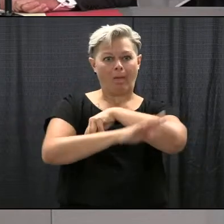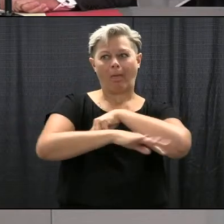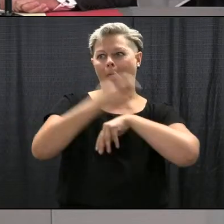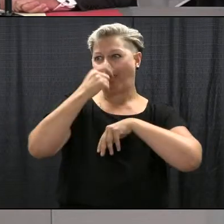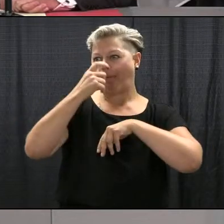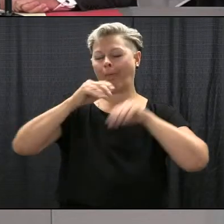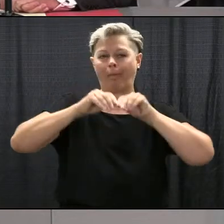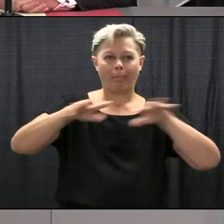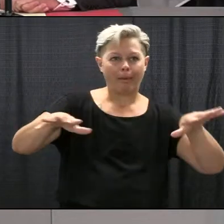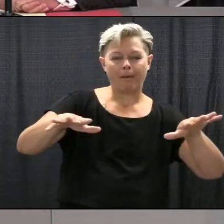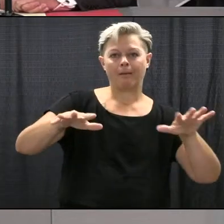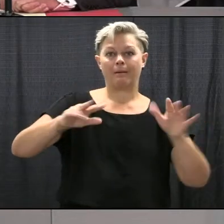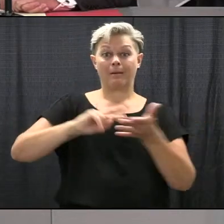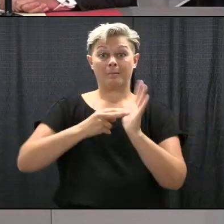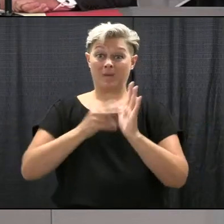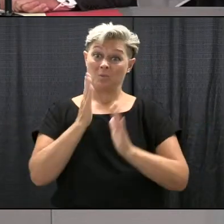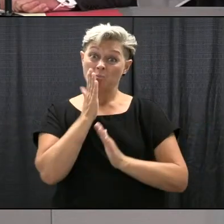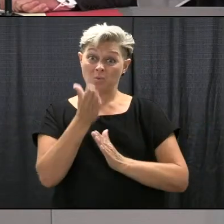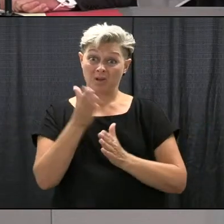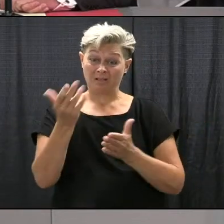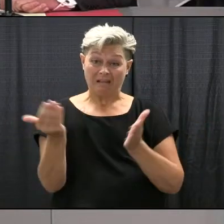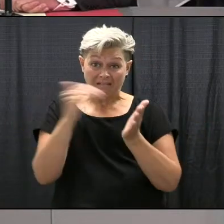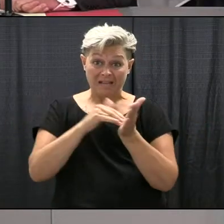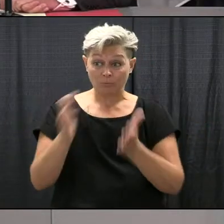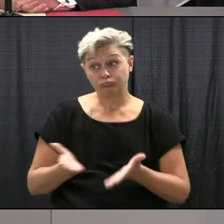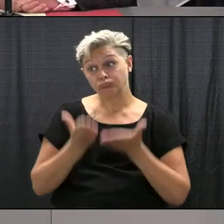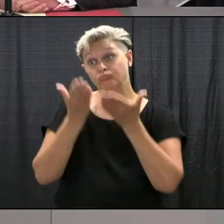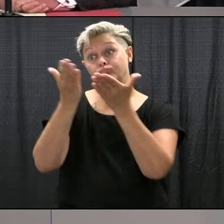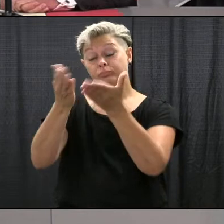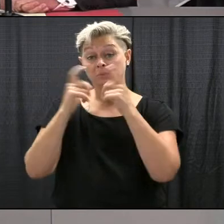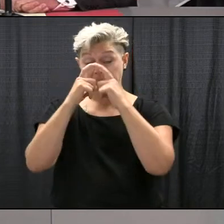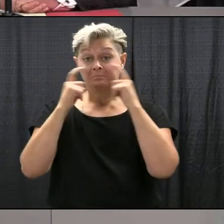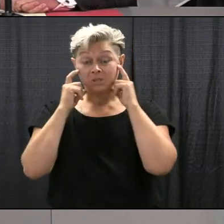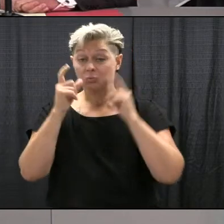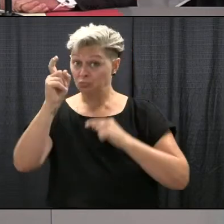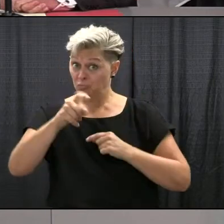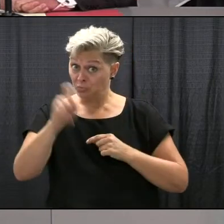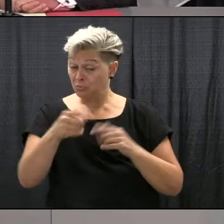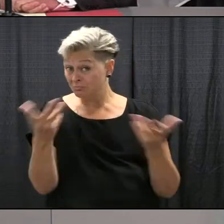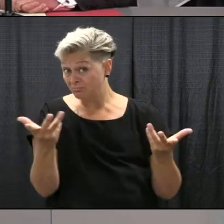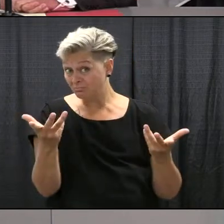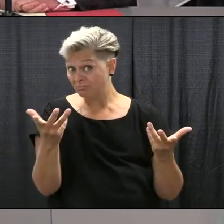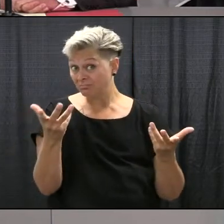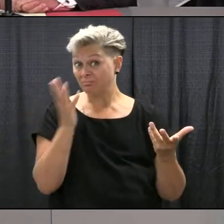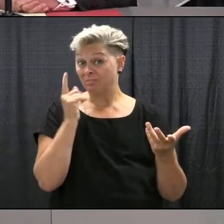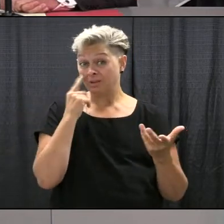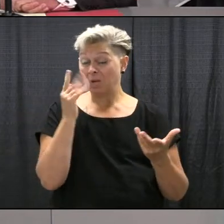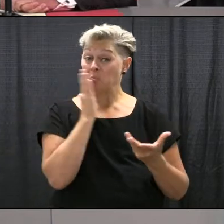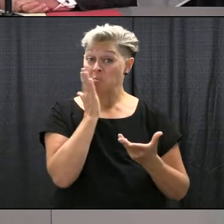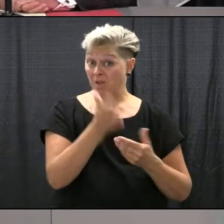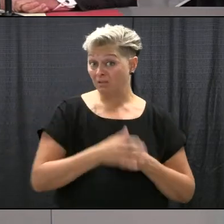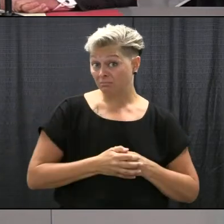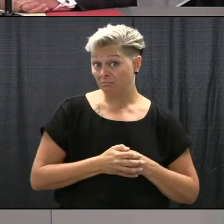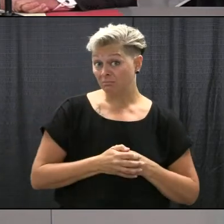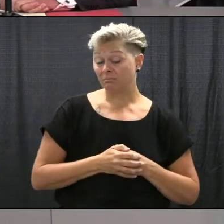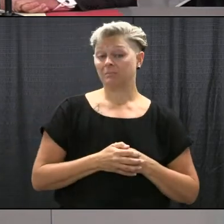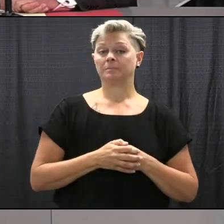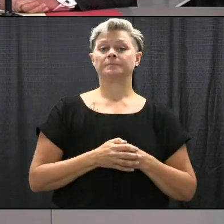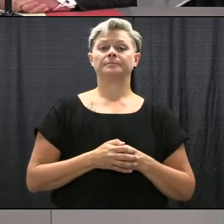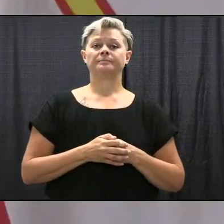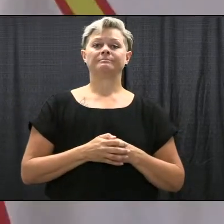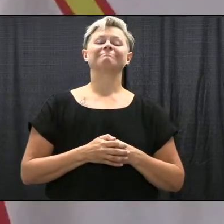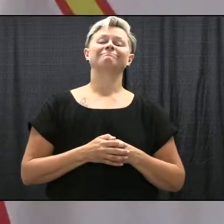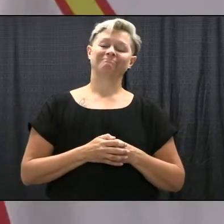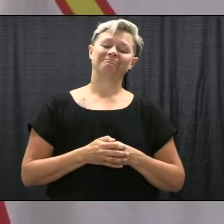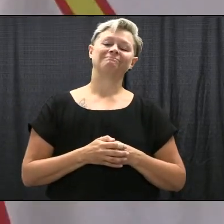general outside of COVID-19? An advisory that masks should be worn when the flu and the cold season comes along?